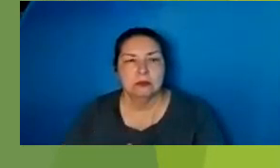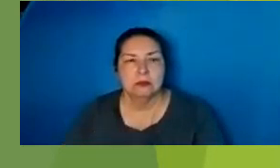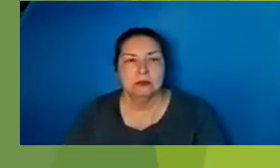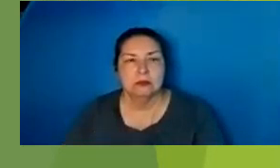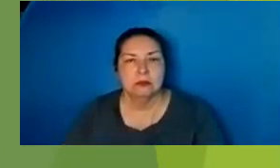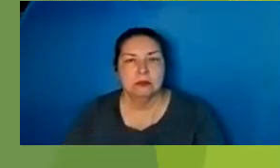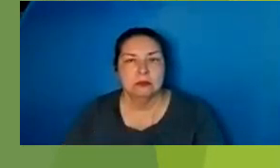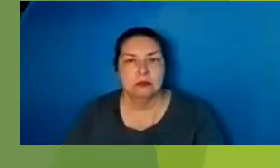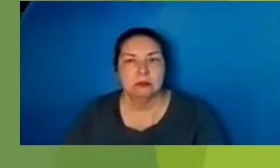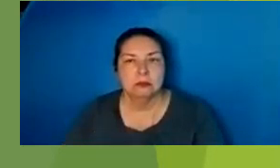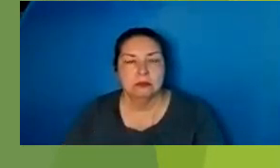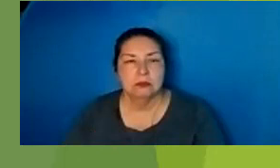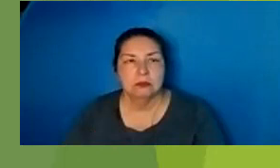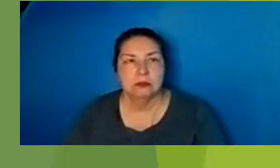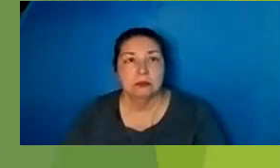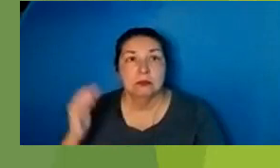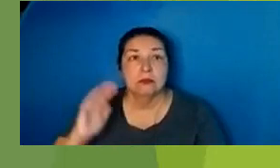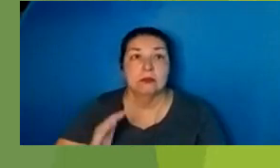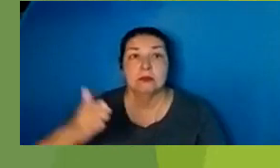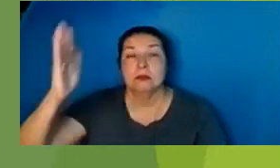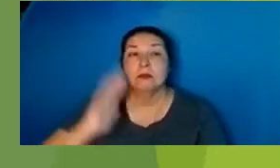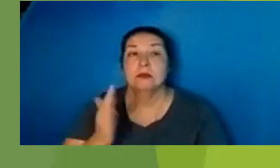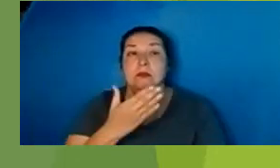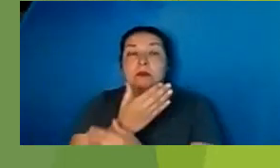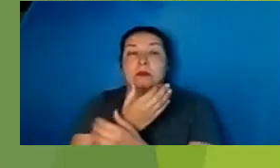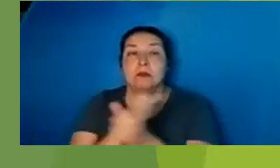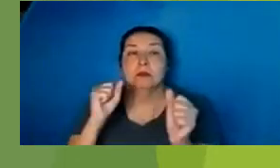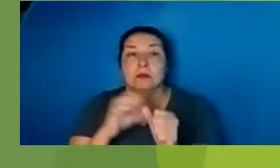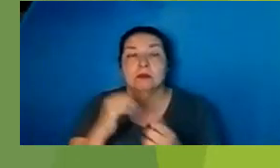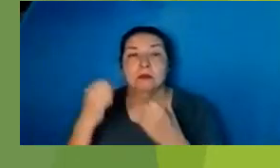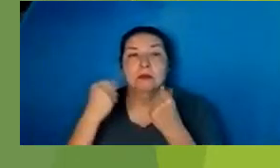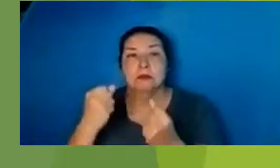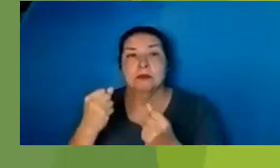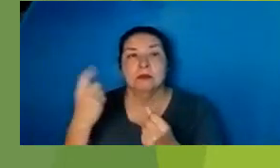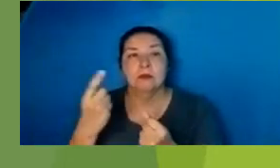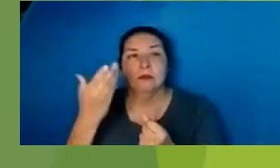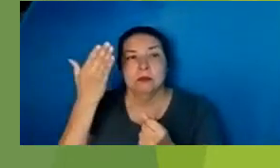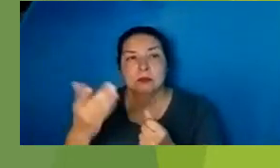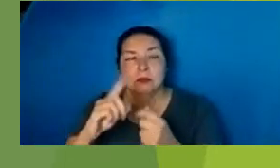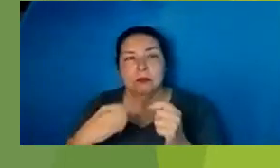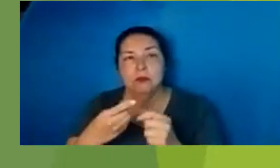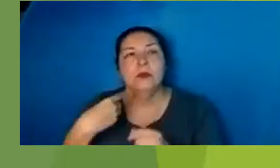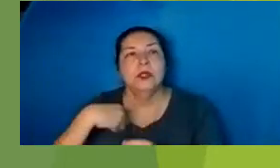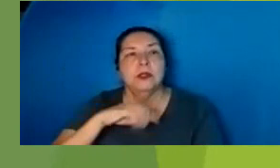Amen. God is our refuge and strength, and ever-present help in trouble.